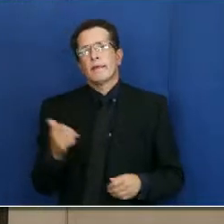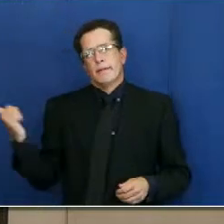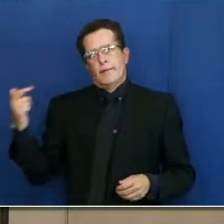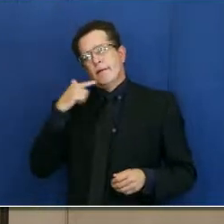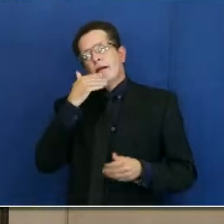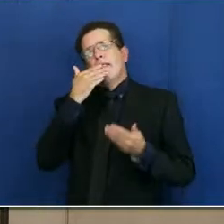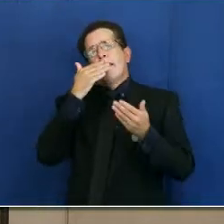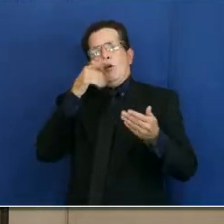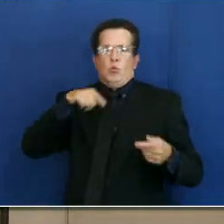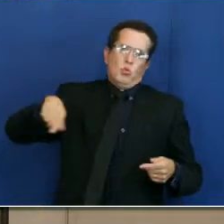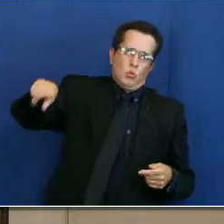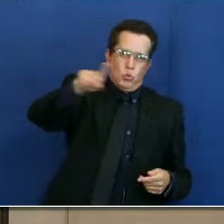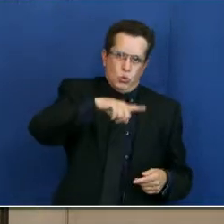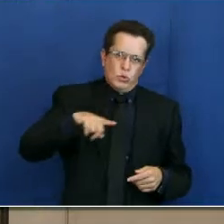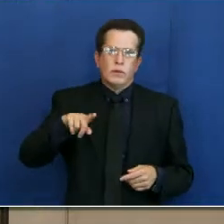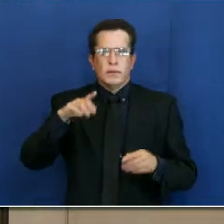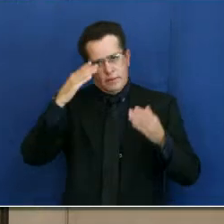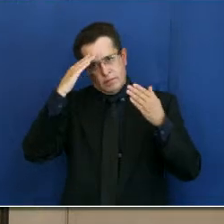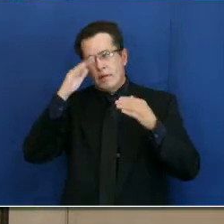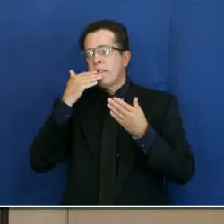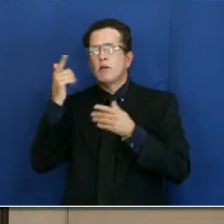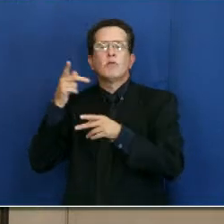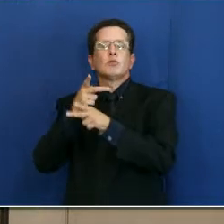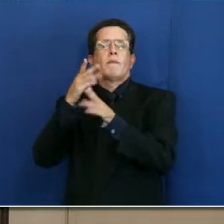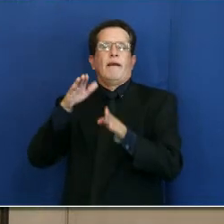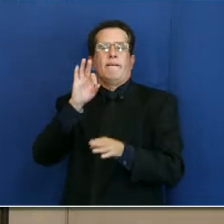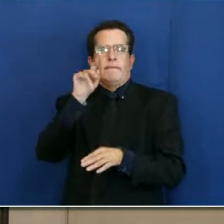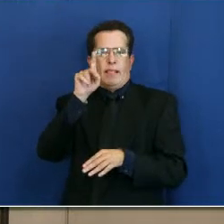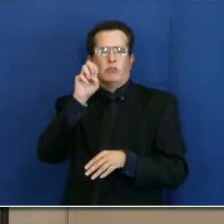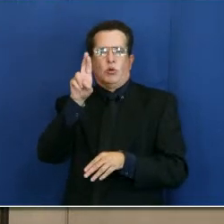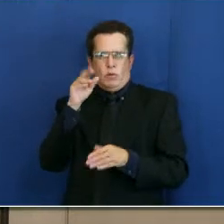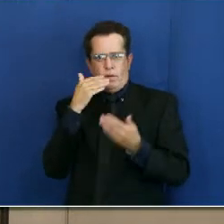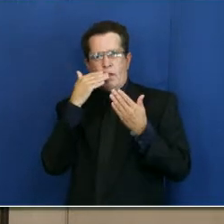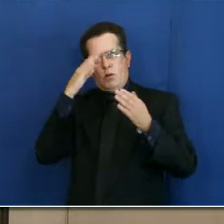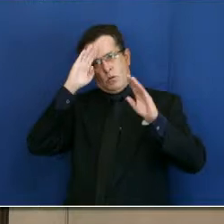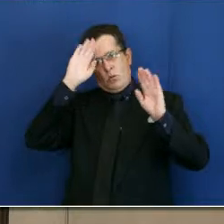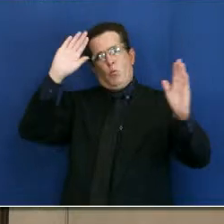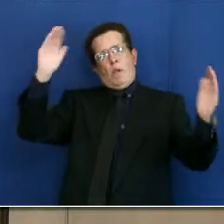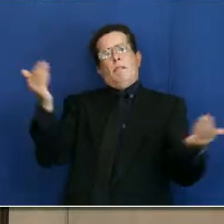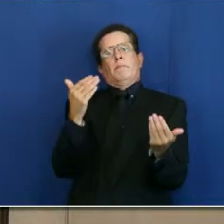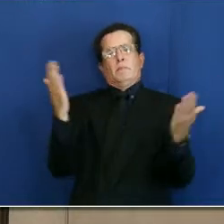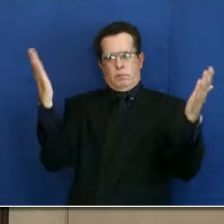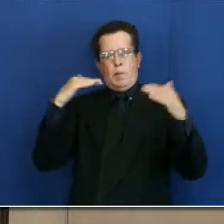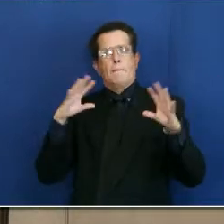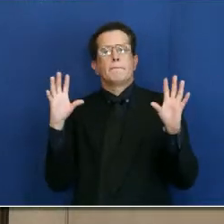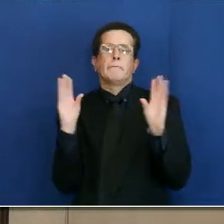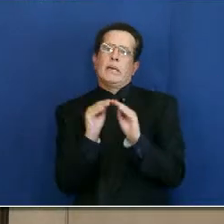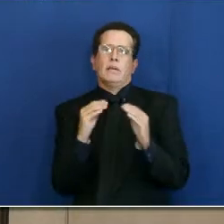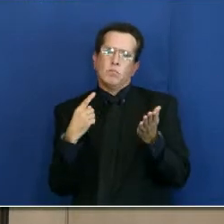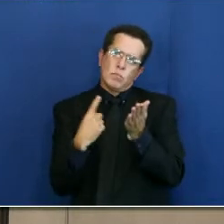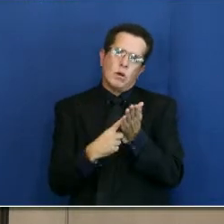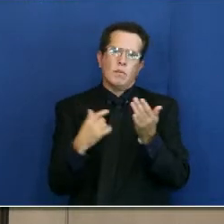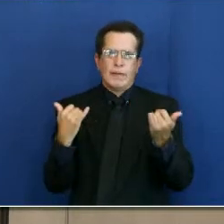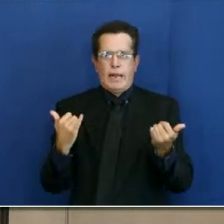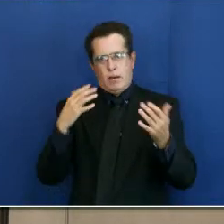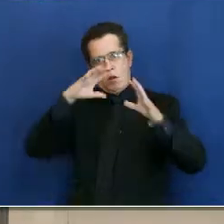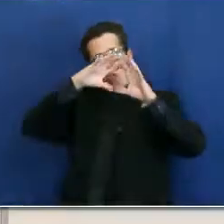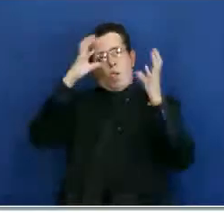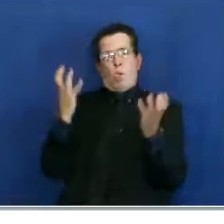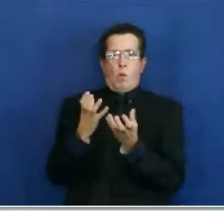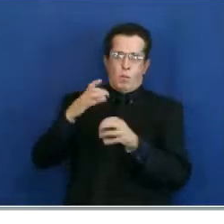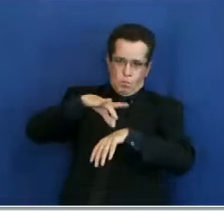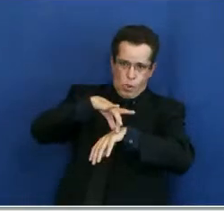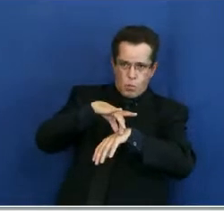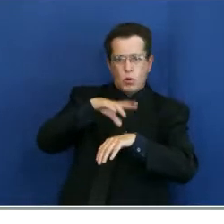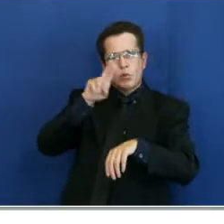Thank you, Supervisor Fletcher, and good afternoon, everyone, and welcome to today's briefing. Today's global, national, and state statistics